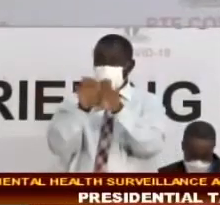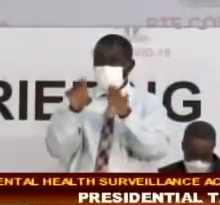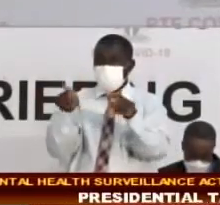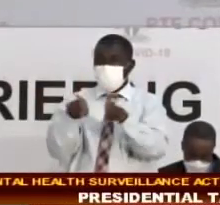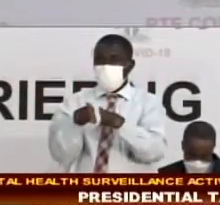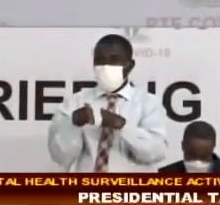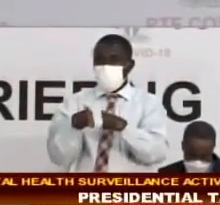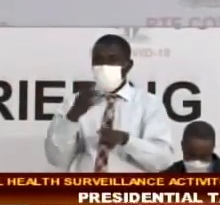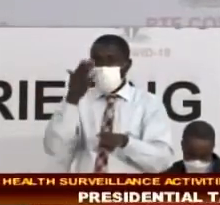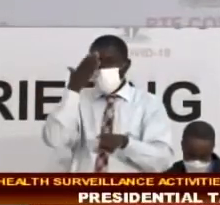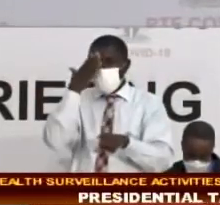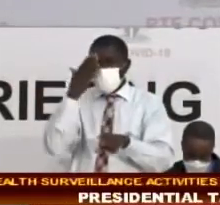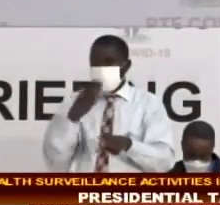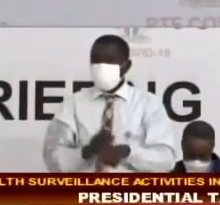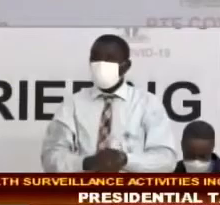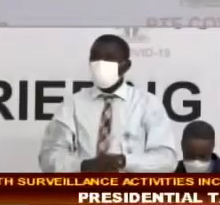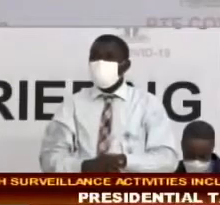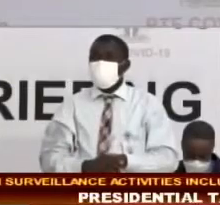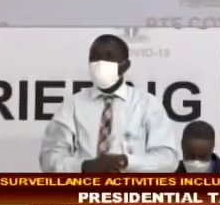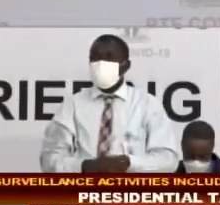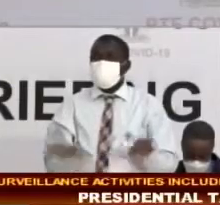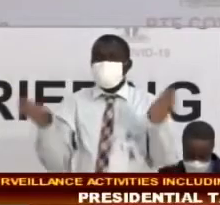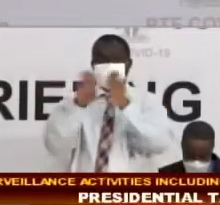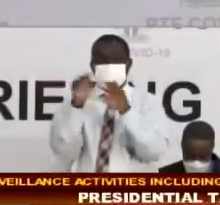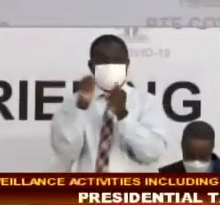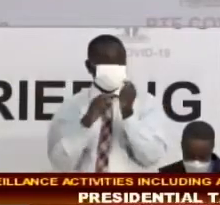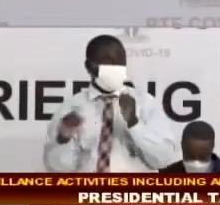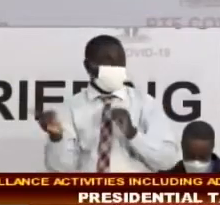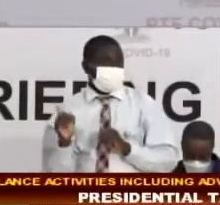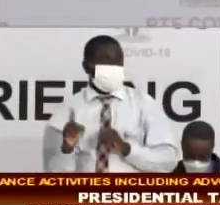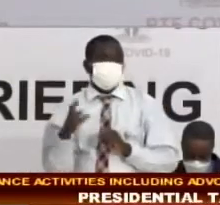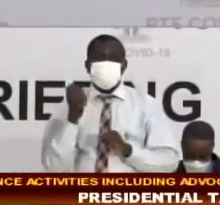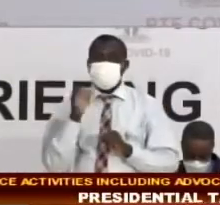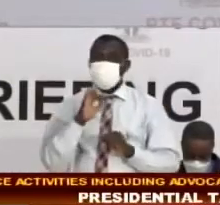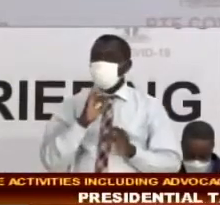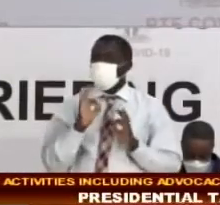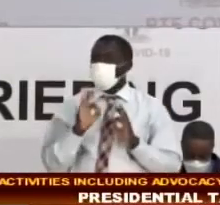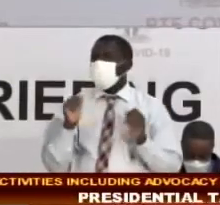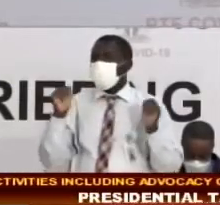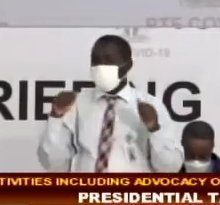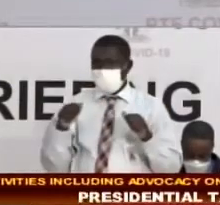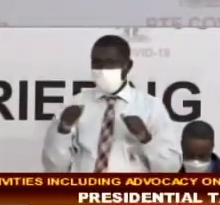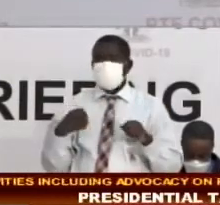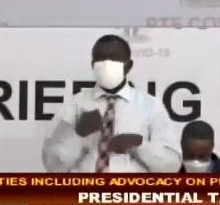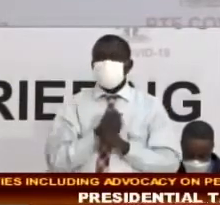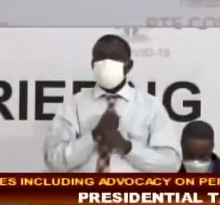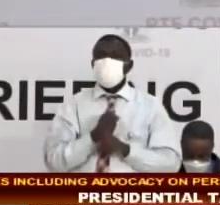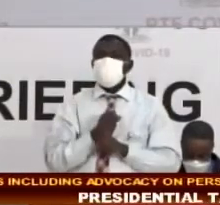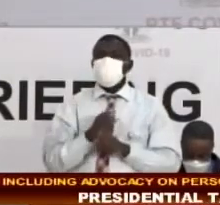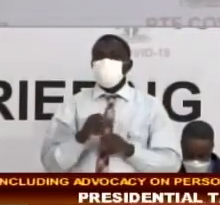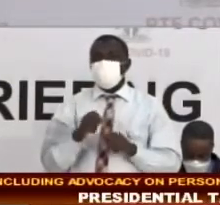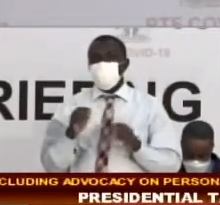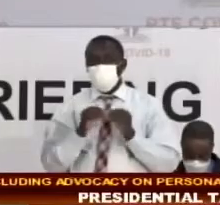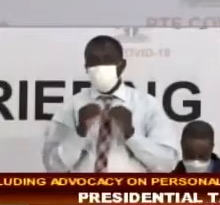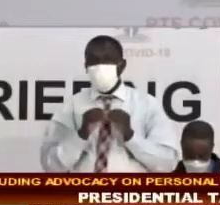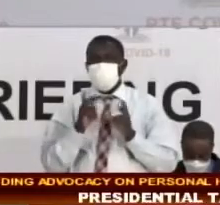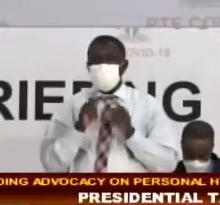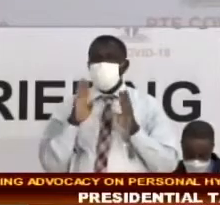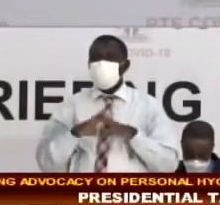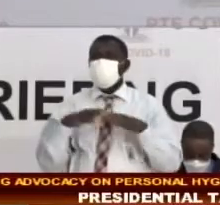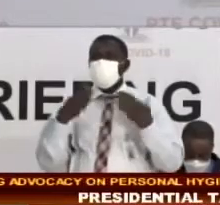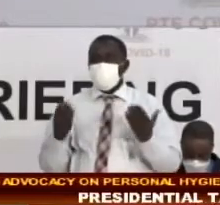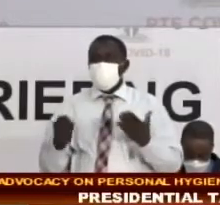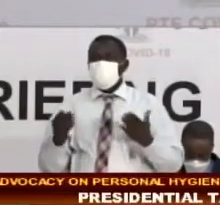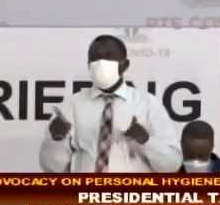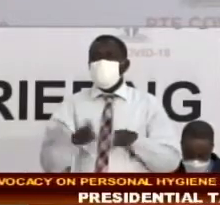there's been a lockdown, so I'm sure as soon as they can, they will get on to allowing more people pay on it. We understand the constraint,